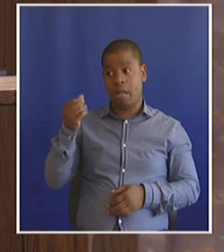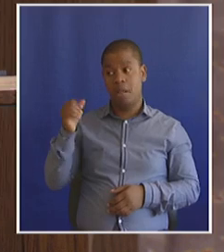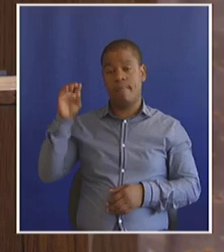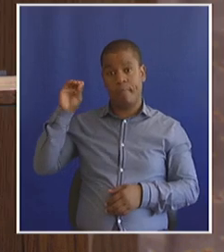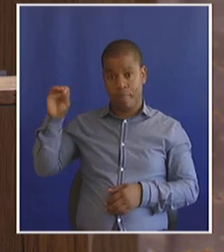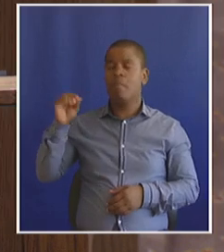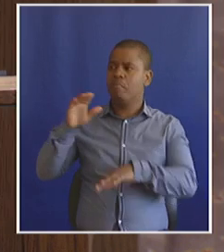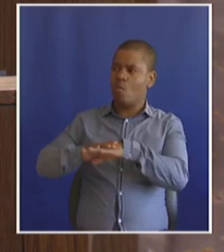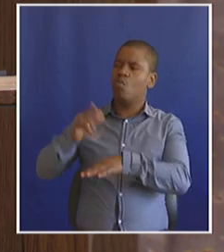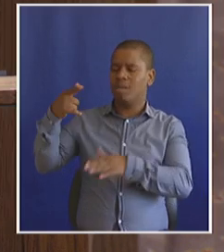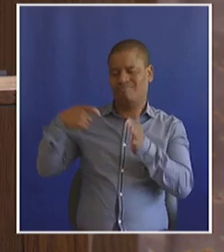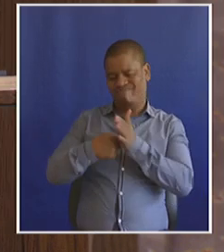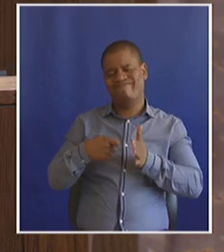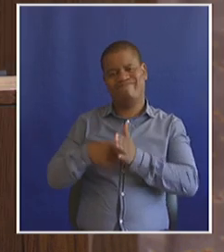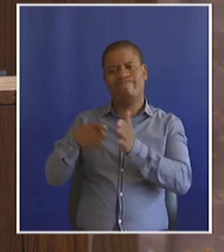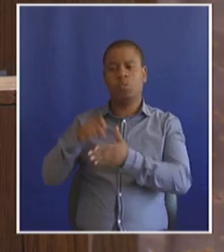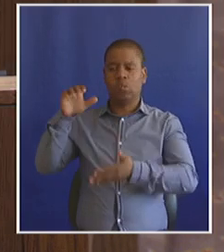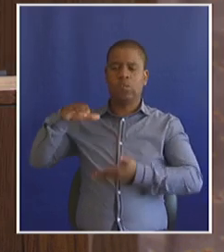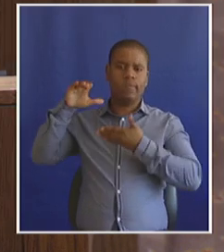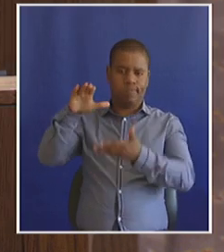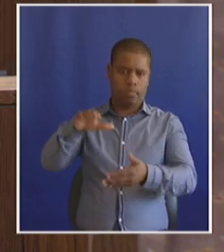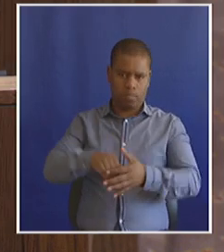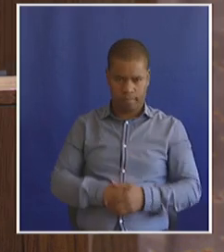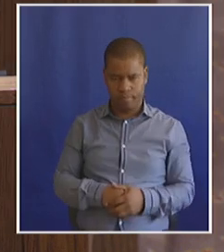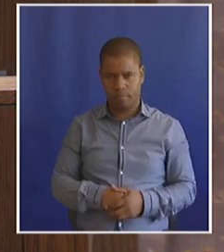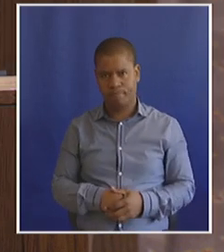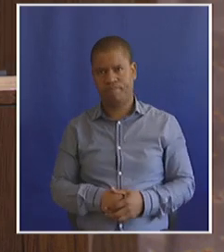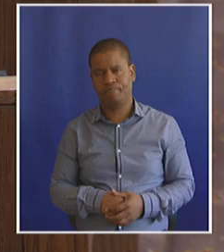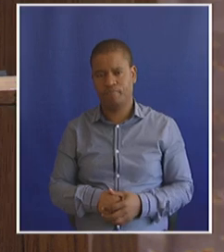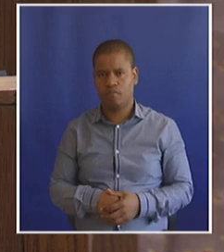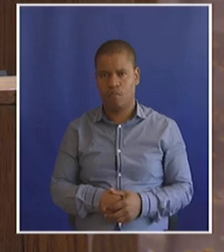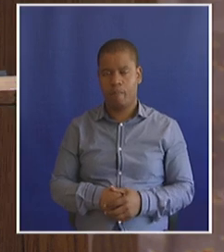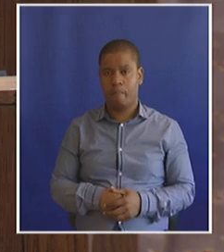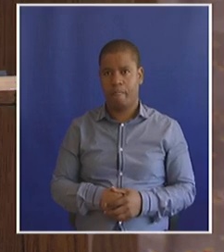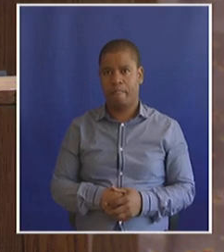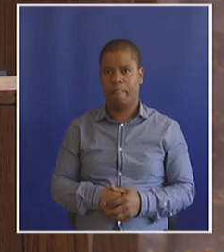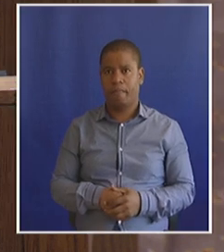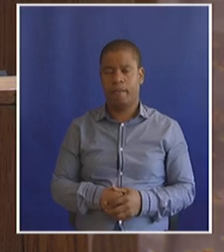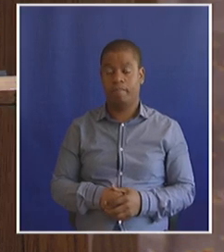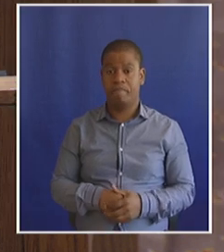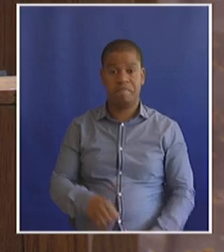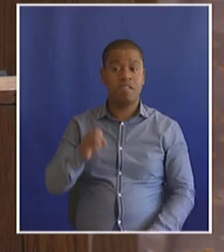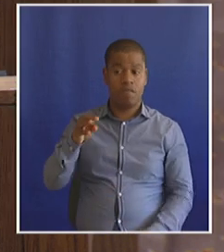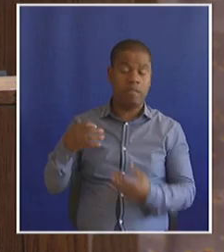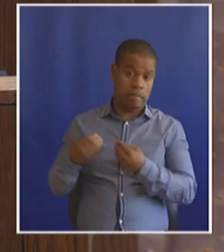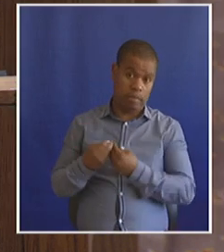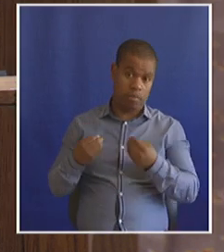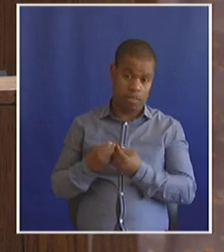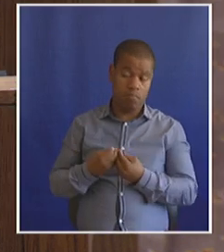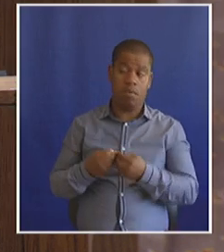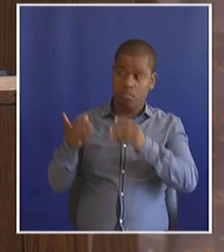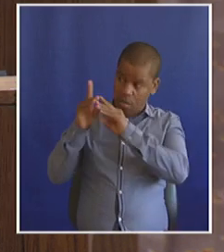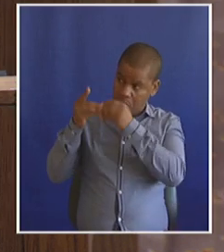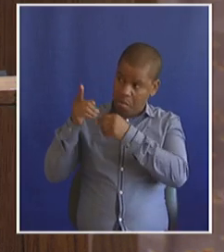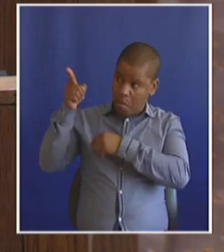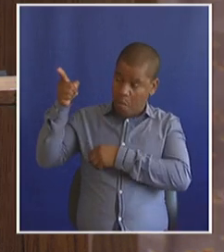funding is obviously a concern, and obviously it's something that the Department of